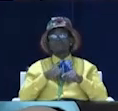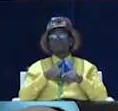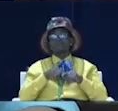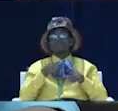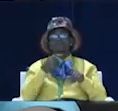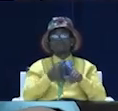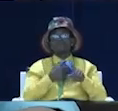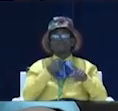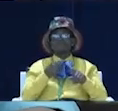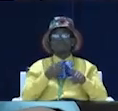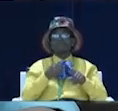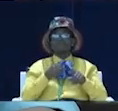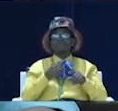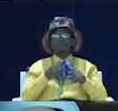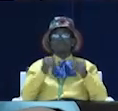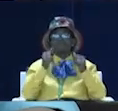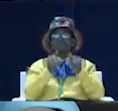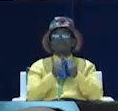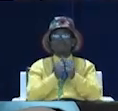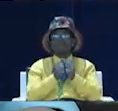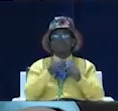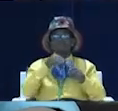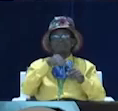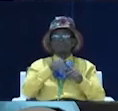From within me.